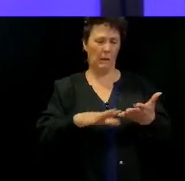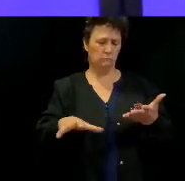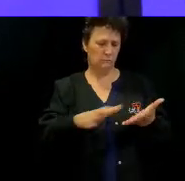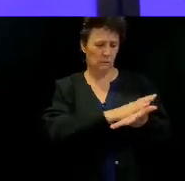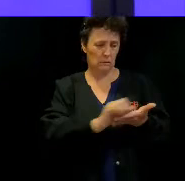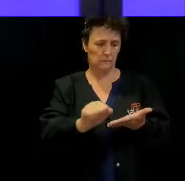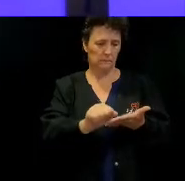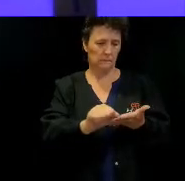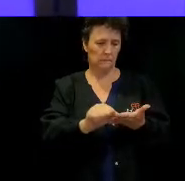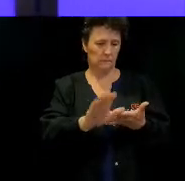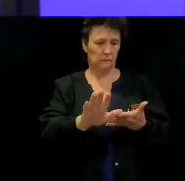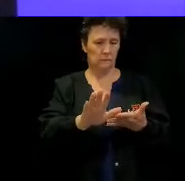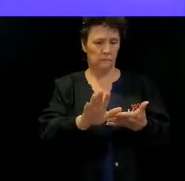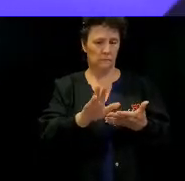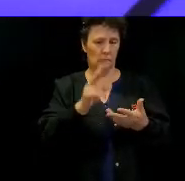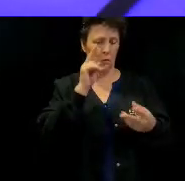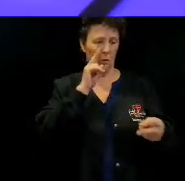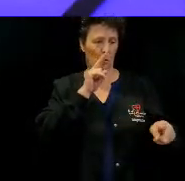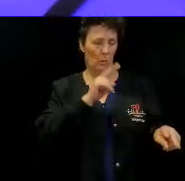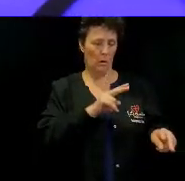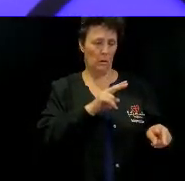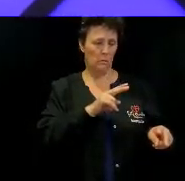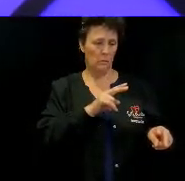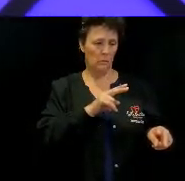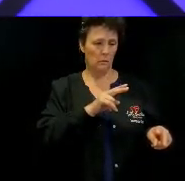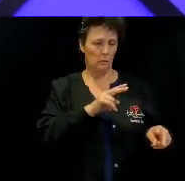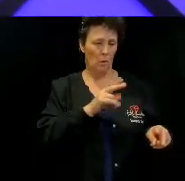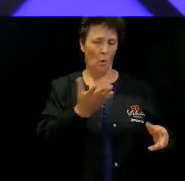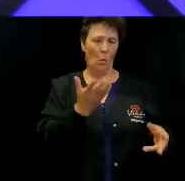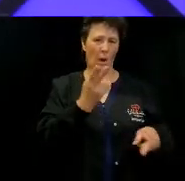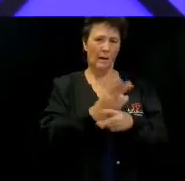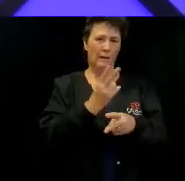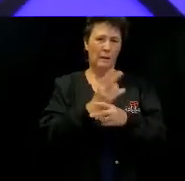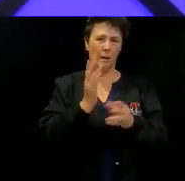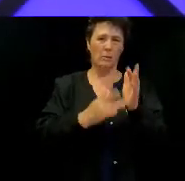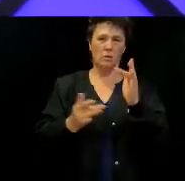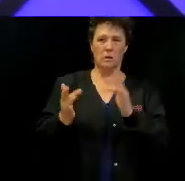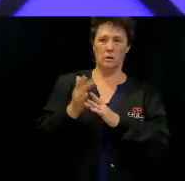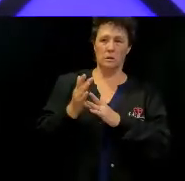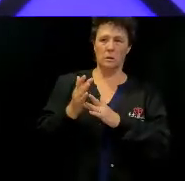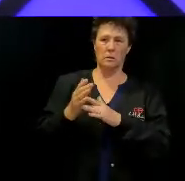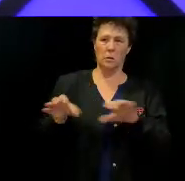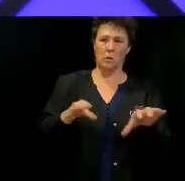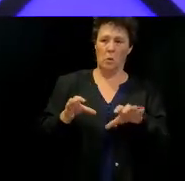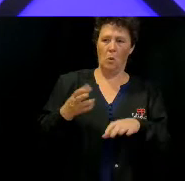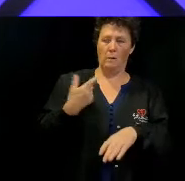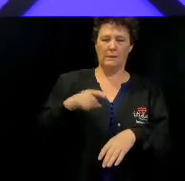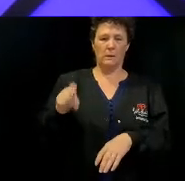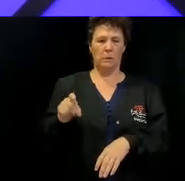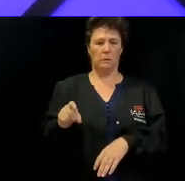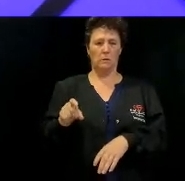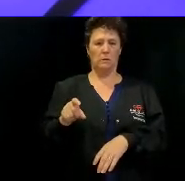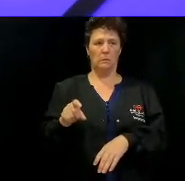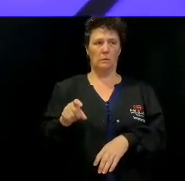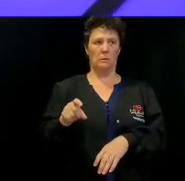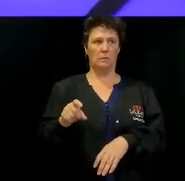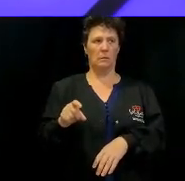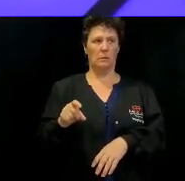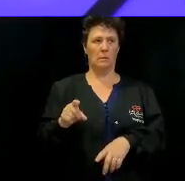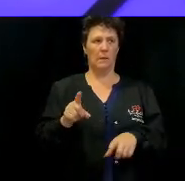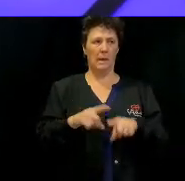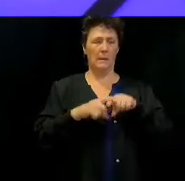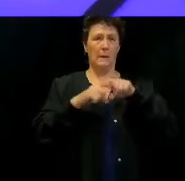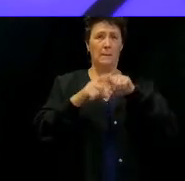Now look, this is all about what kept Jesus doing what he was going to do. I have set the Lord always before